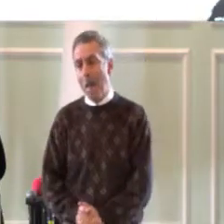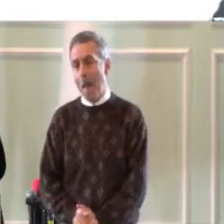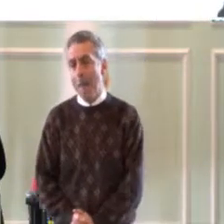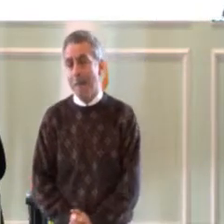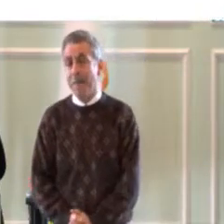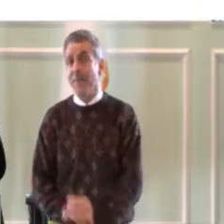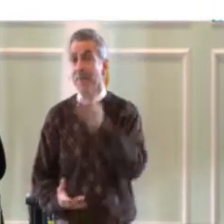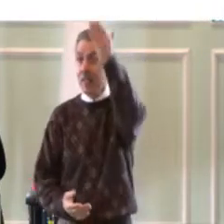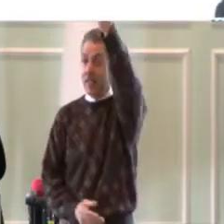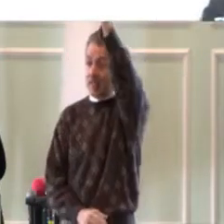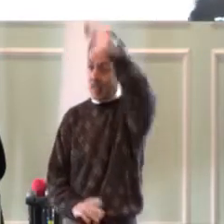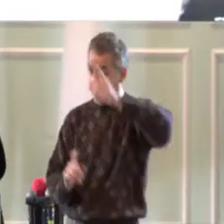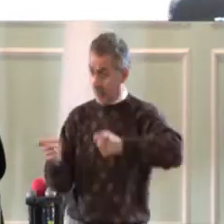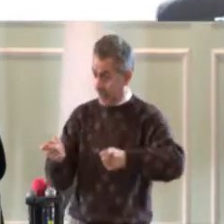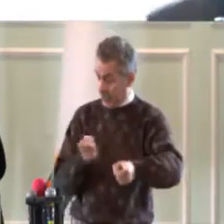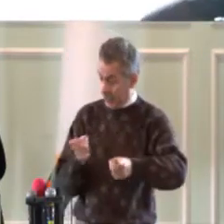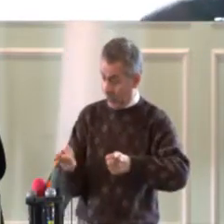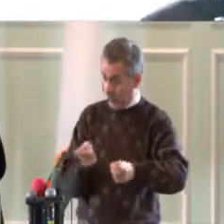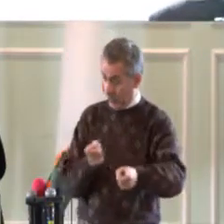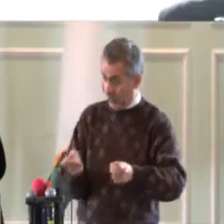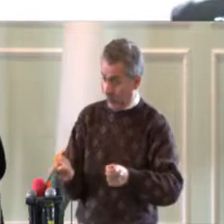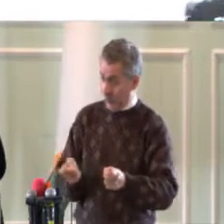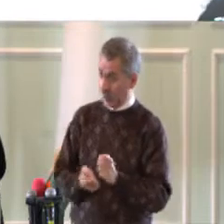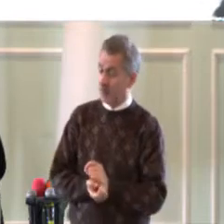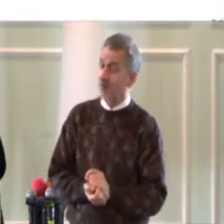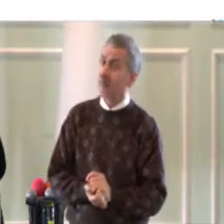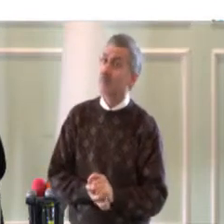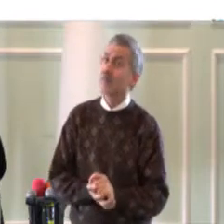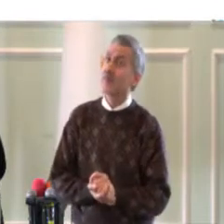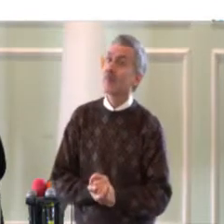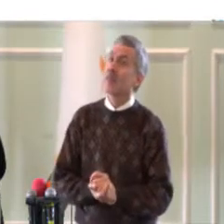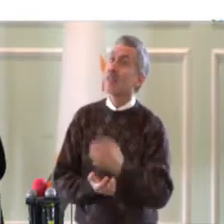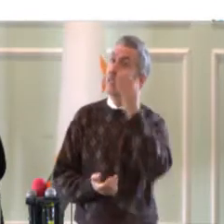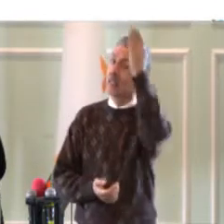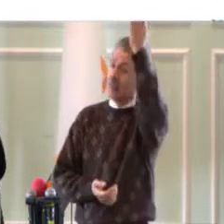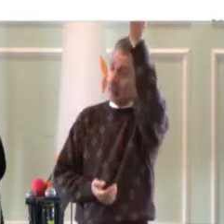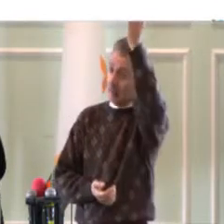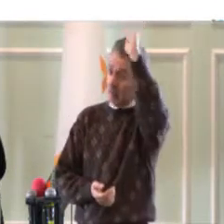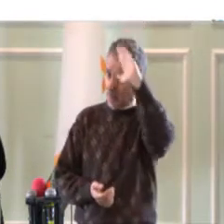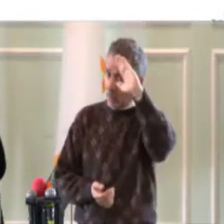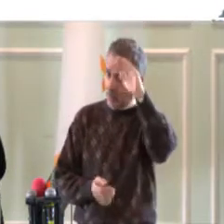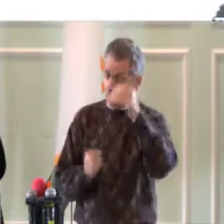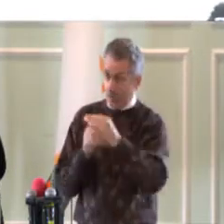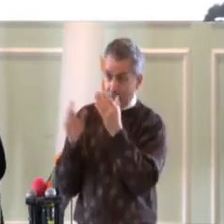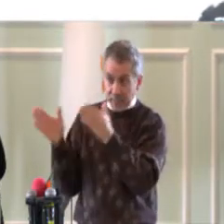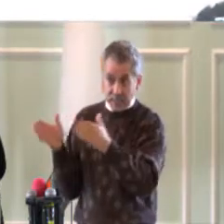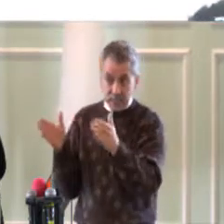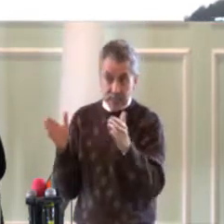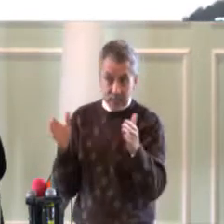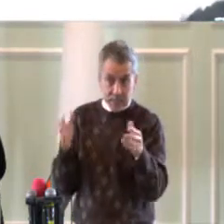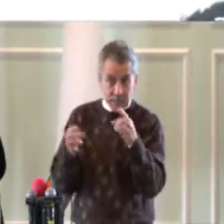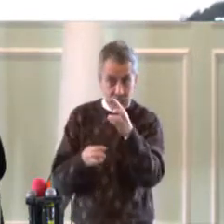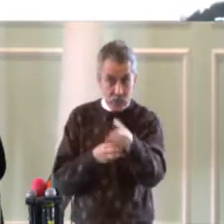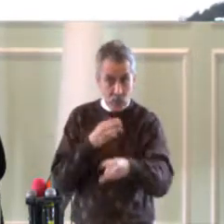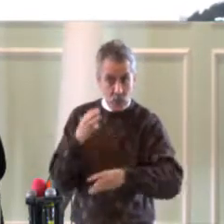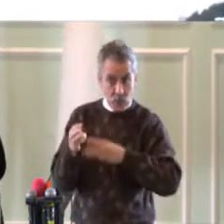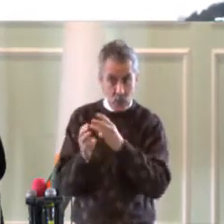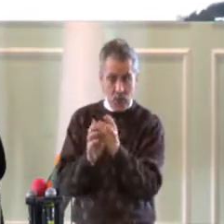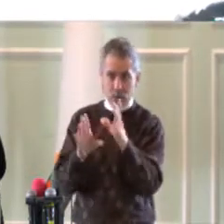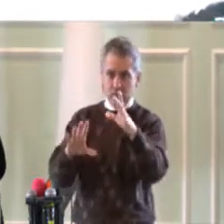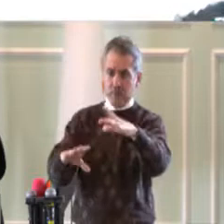God is in charge. God is in control. If God, who placed this world in its